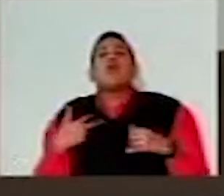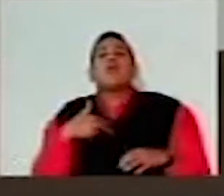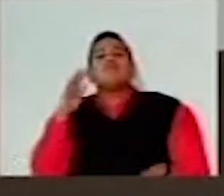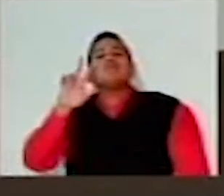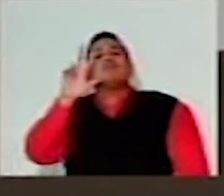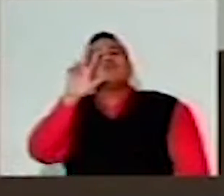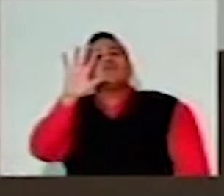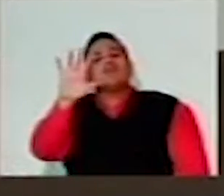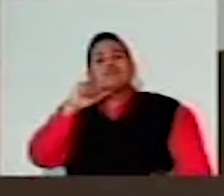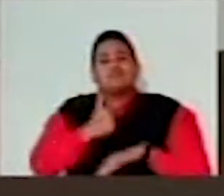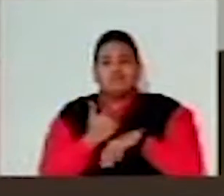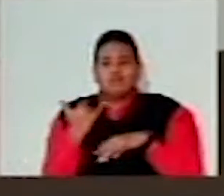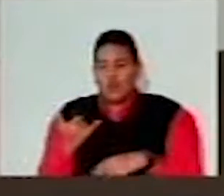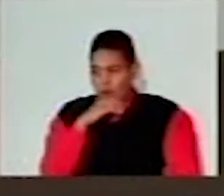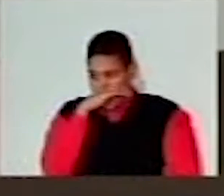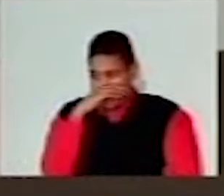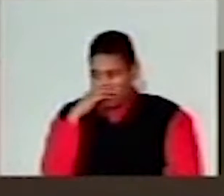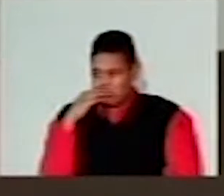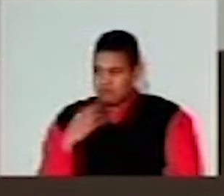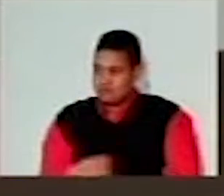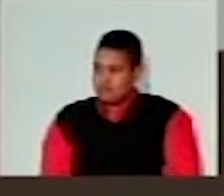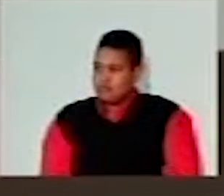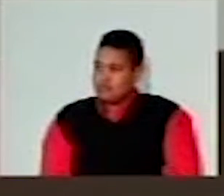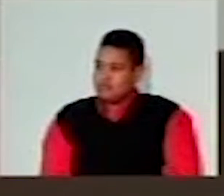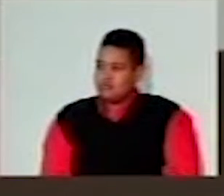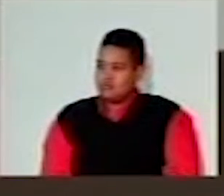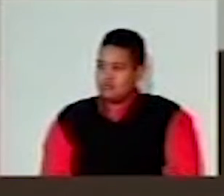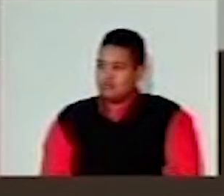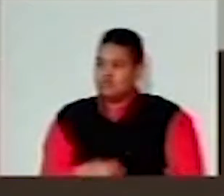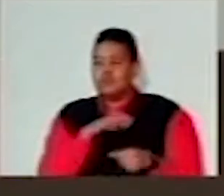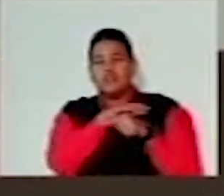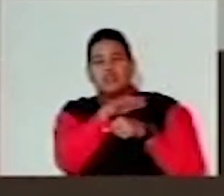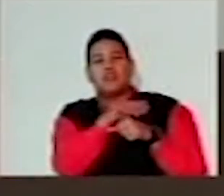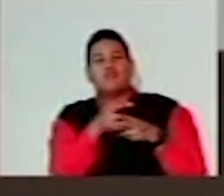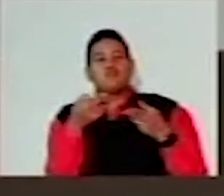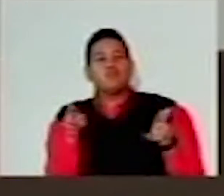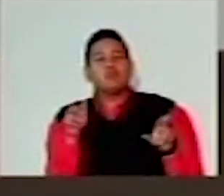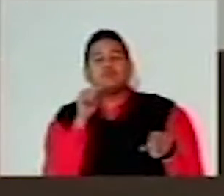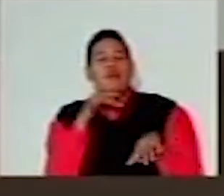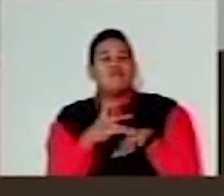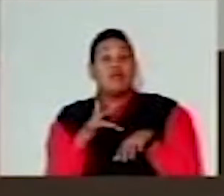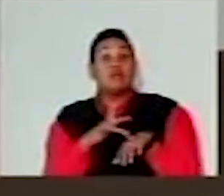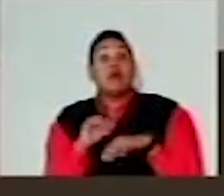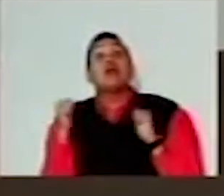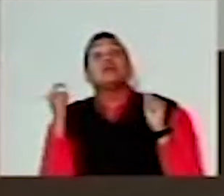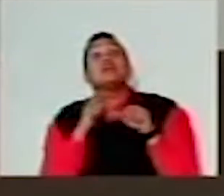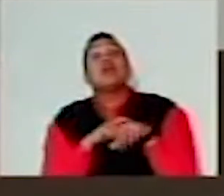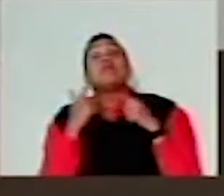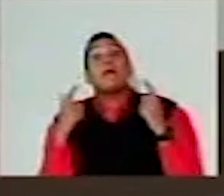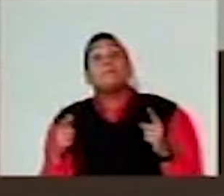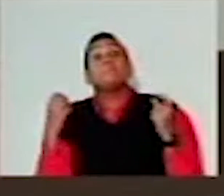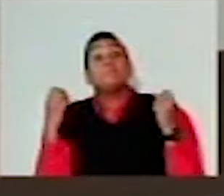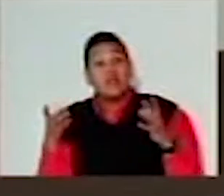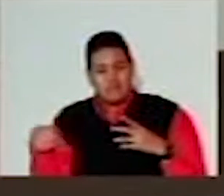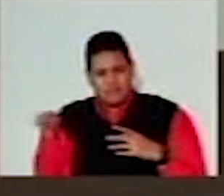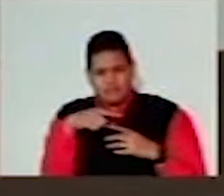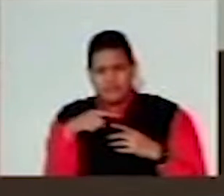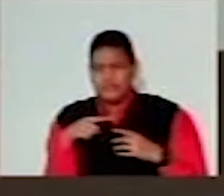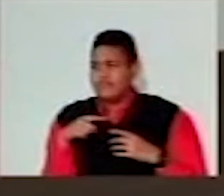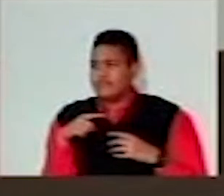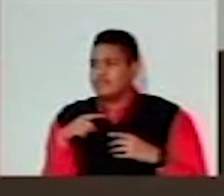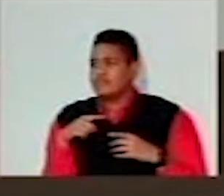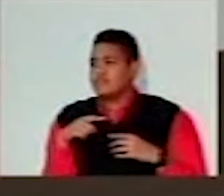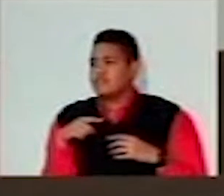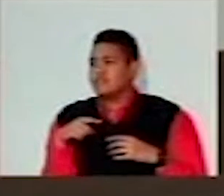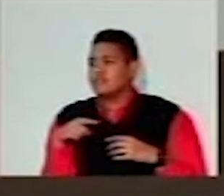35 in place because enough rooms were not available. But at any time, Mr. Speaker, a number of them are